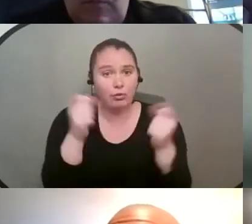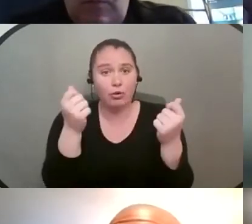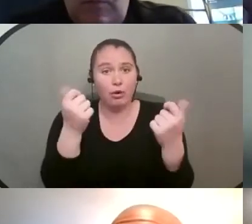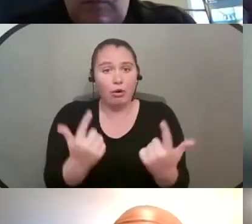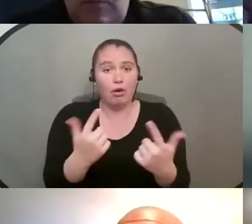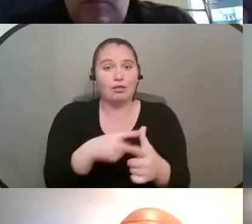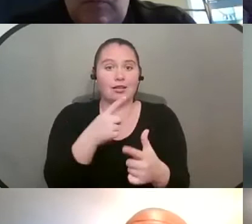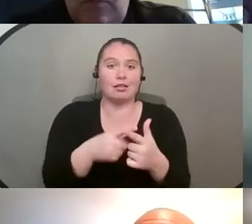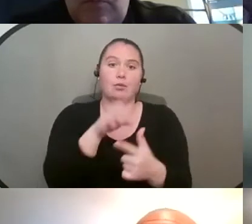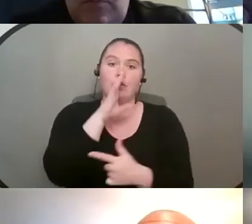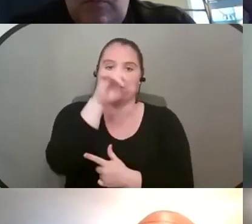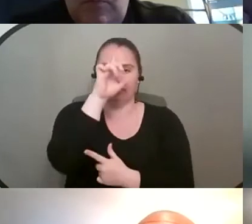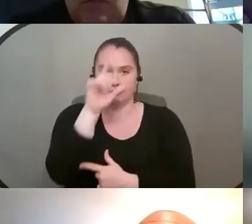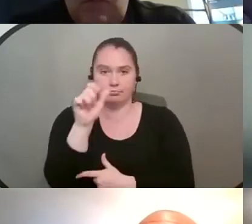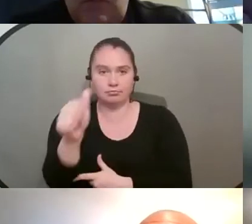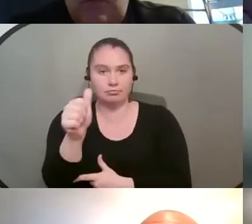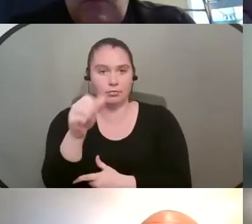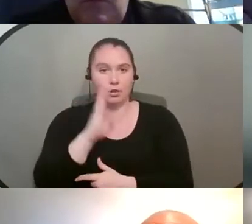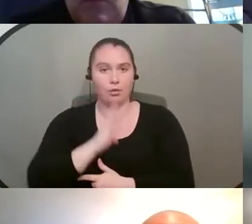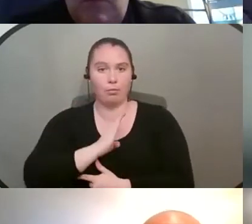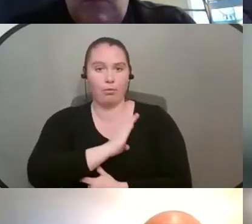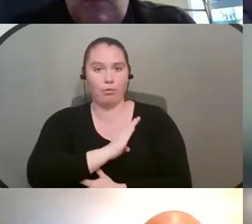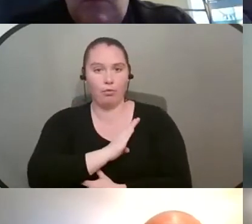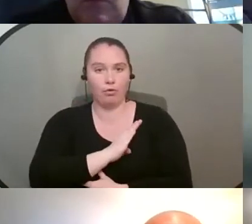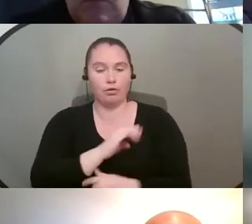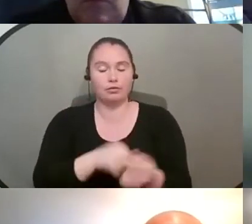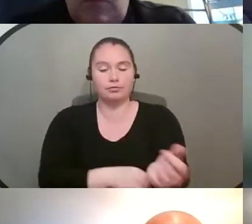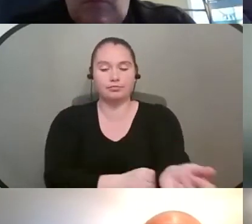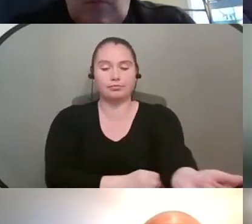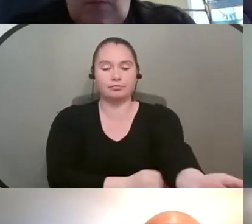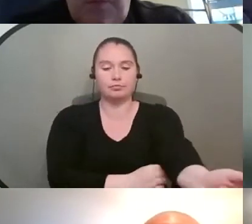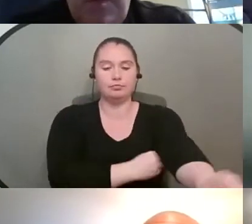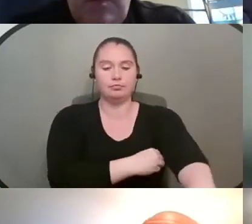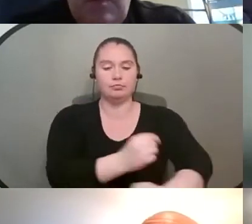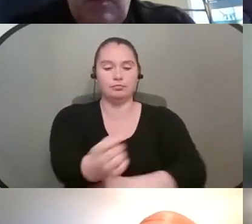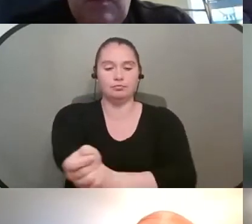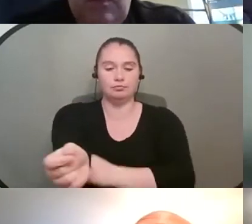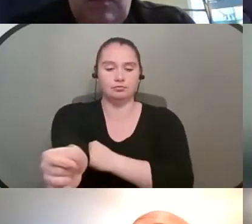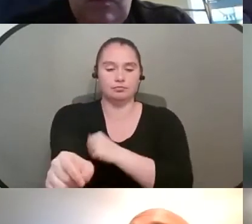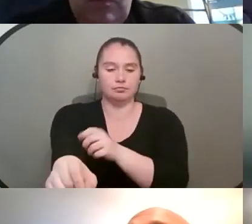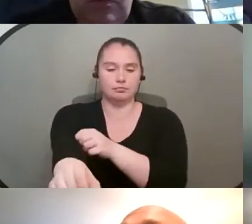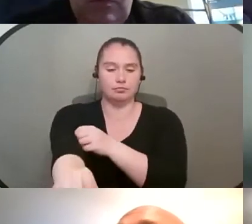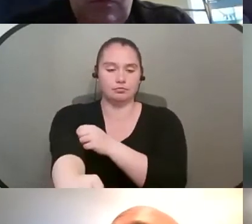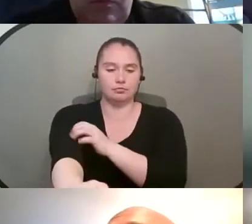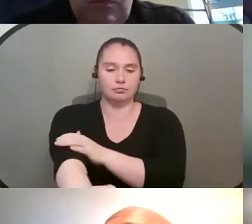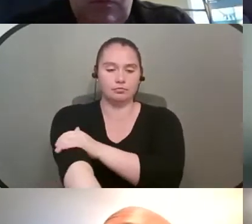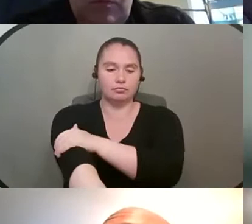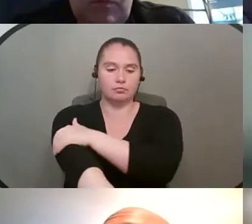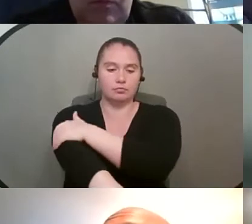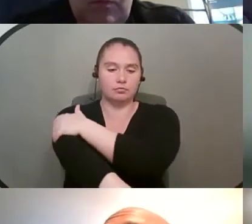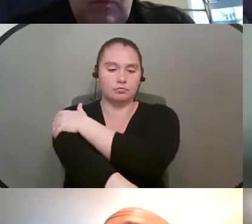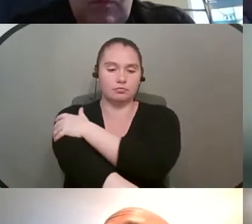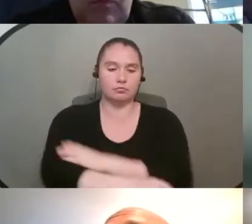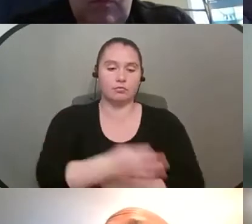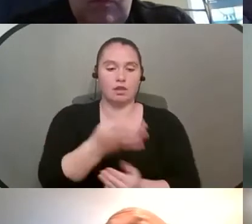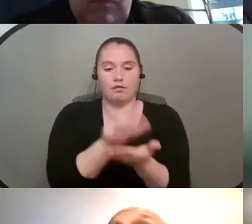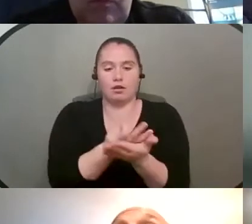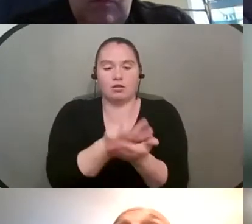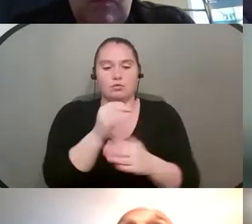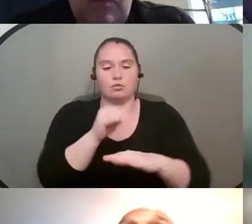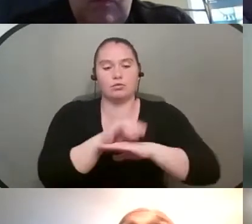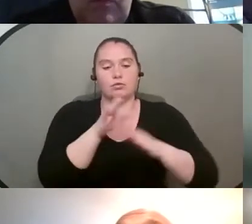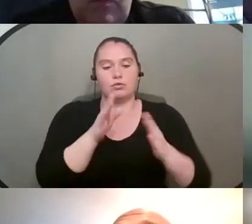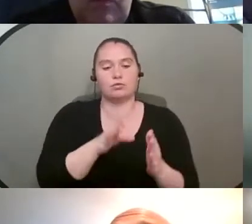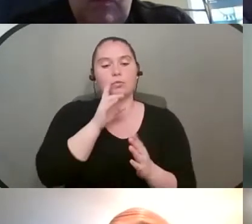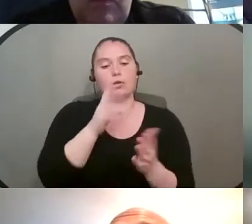it'll be up to the board to look at, talk to our financial consultants,